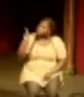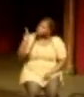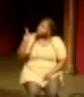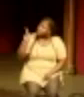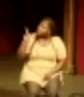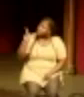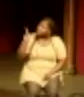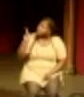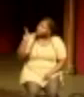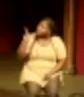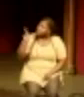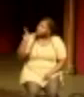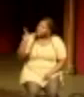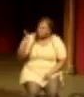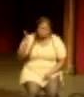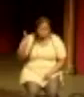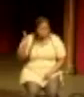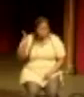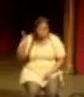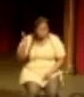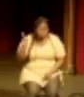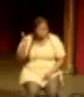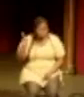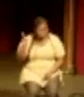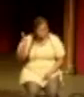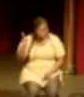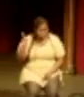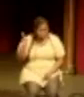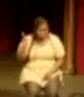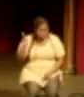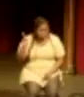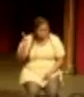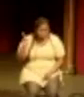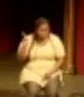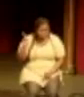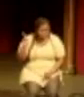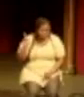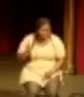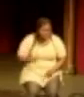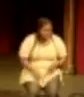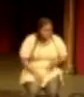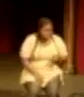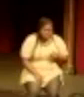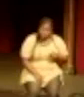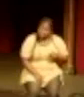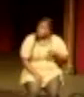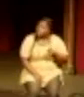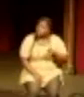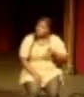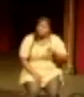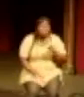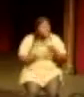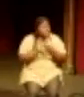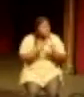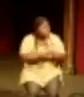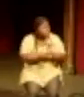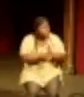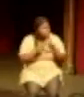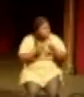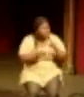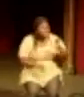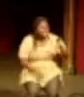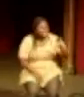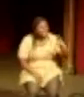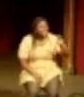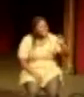film production. That's not really the case. Out on the quad, we showed Caesar's Last Fast, and